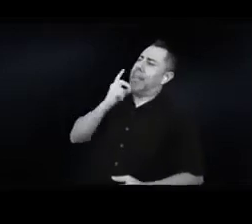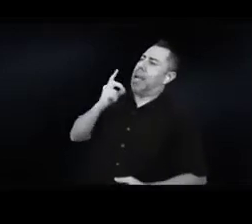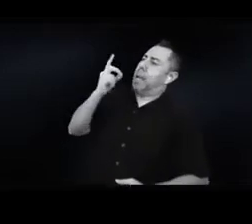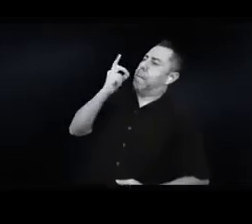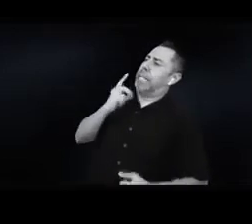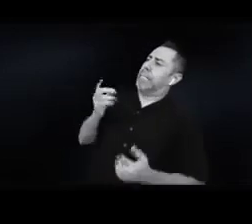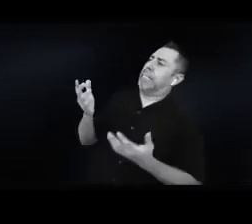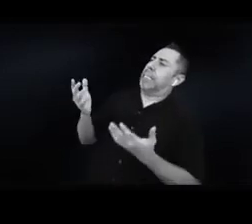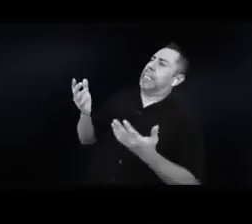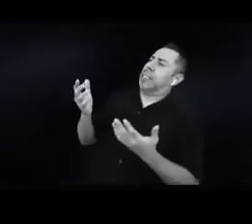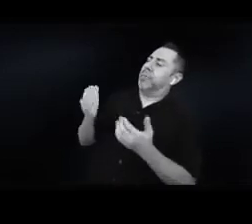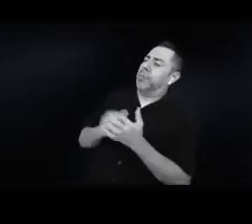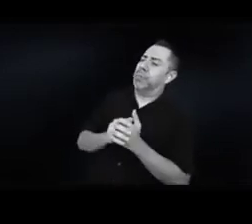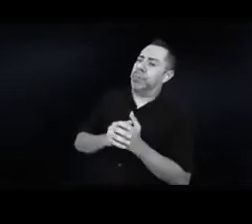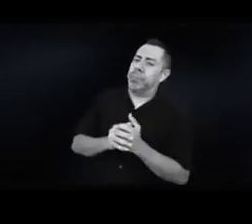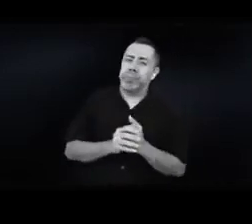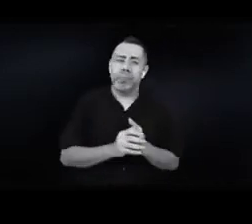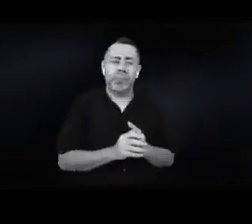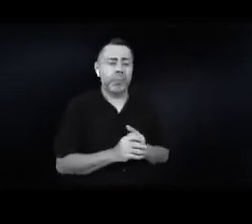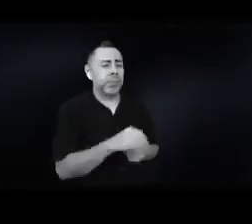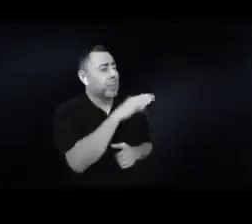What did your hands see, Nokome?